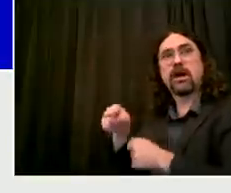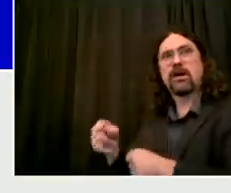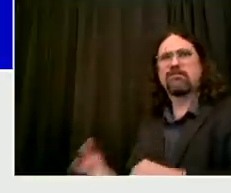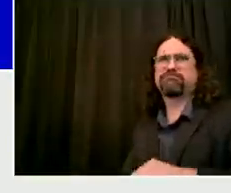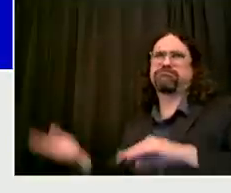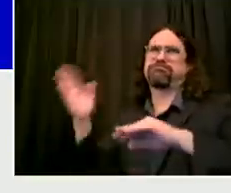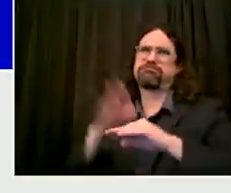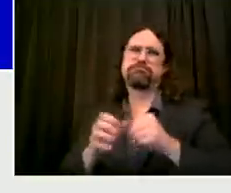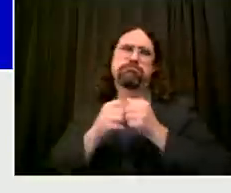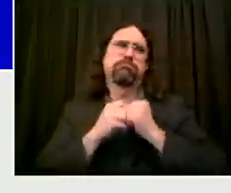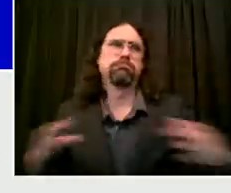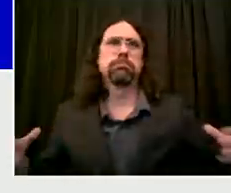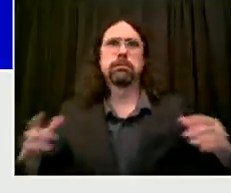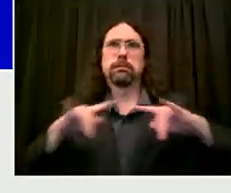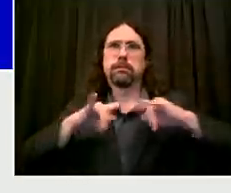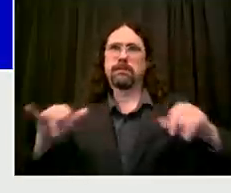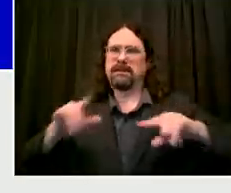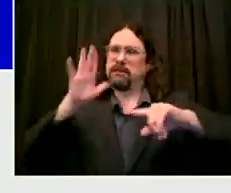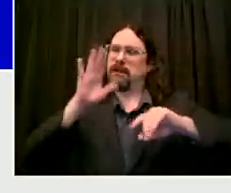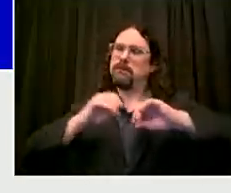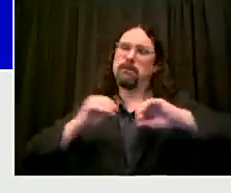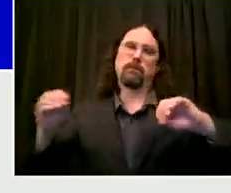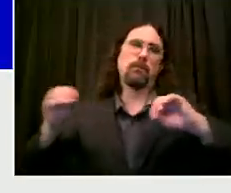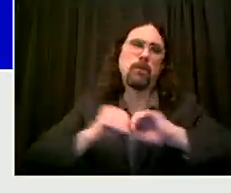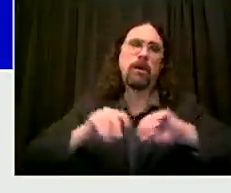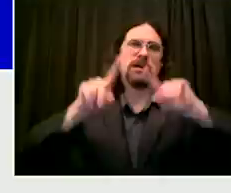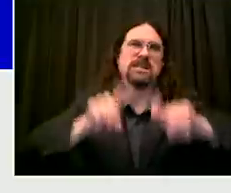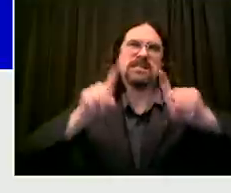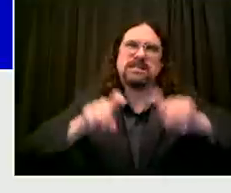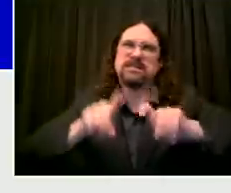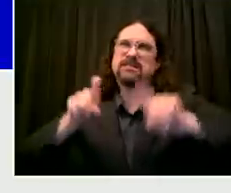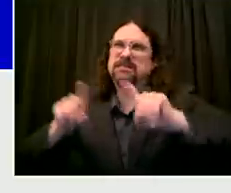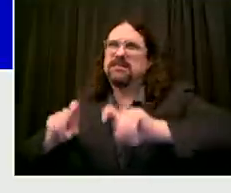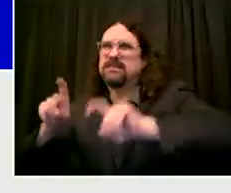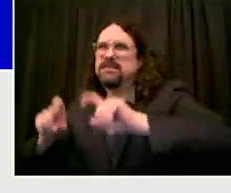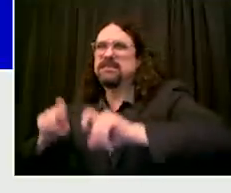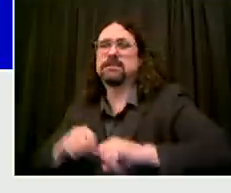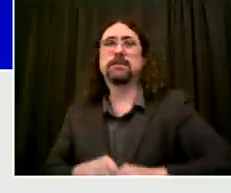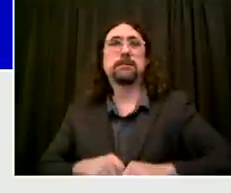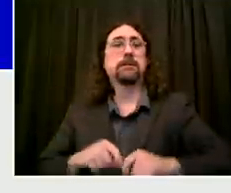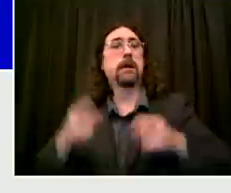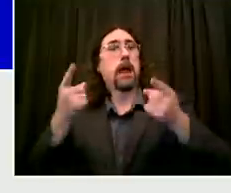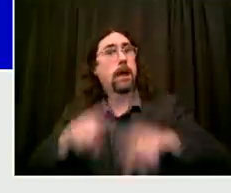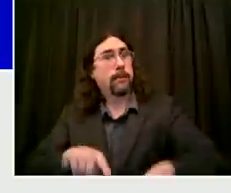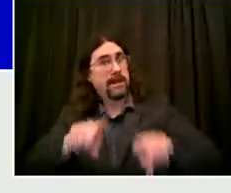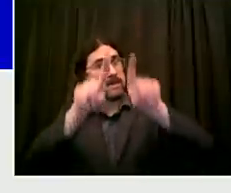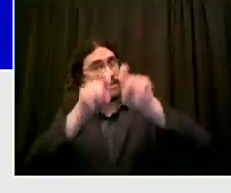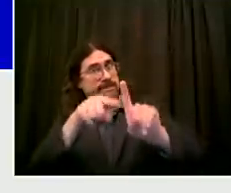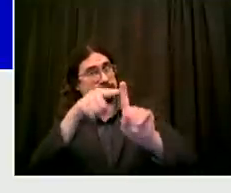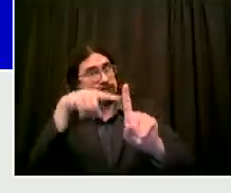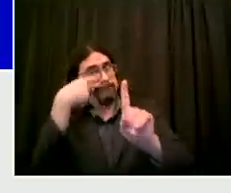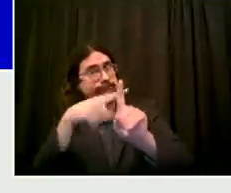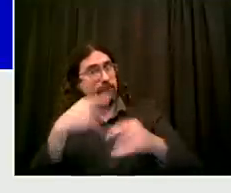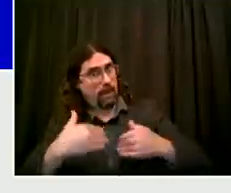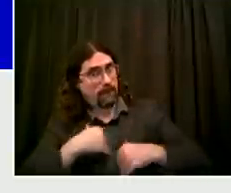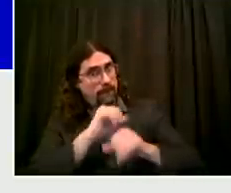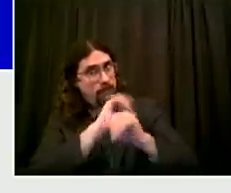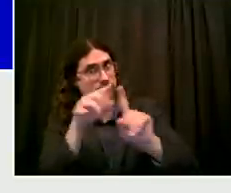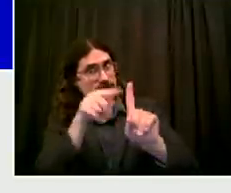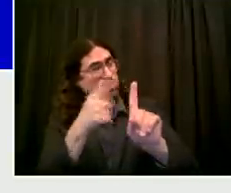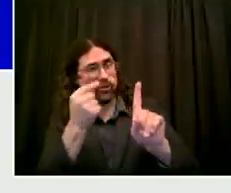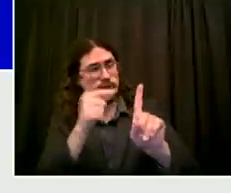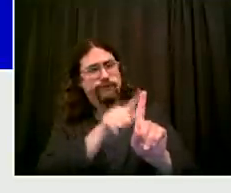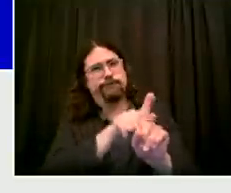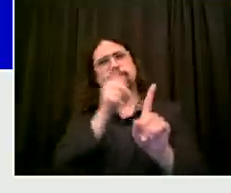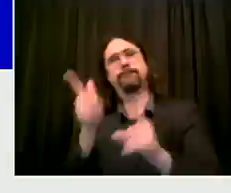the help they need. If they need to be in a safely separated place, they need to be in a hotel, or if they need